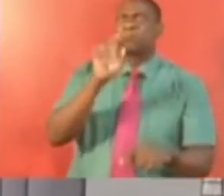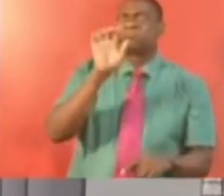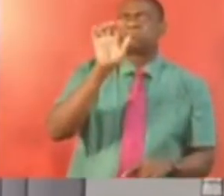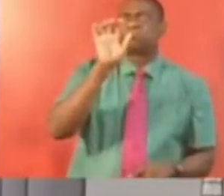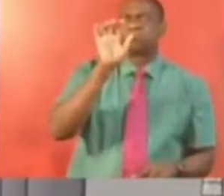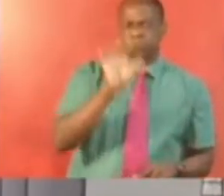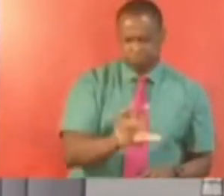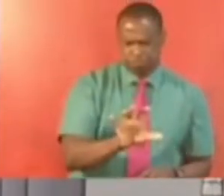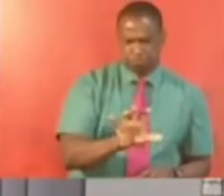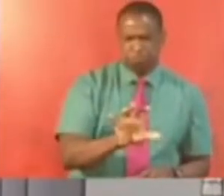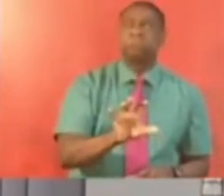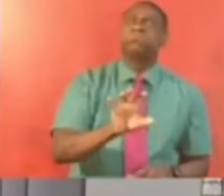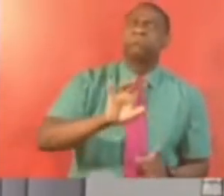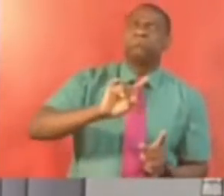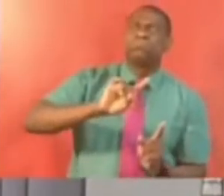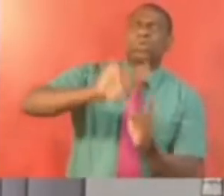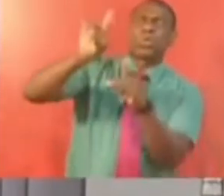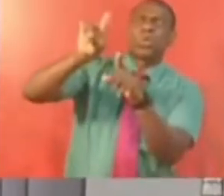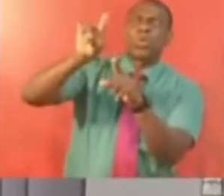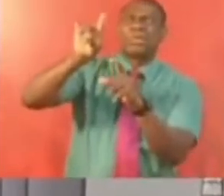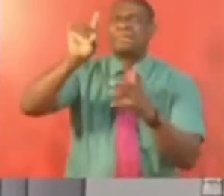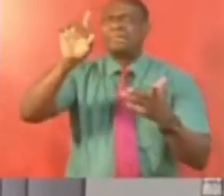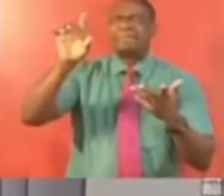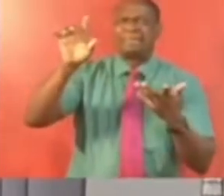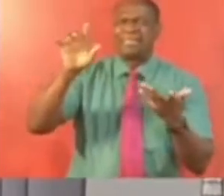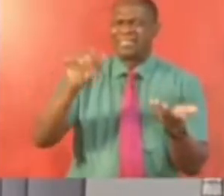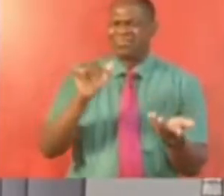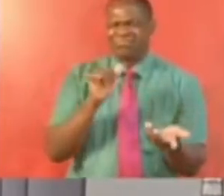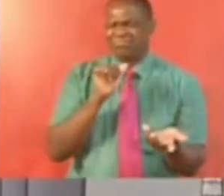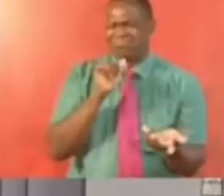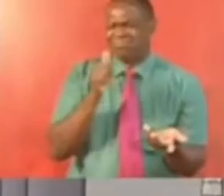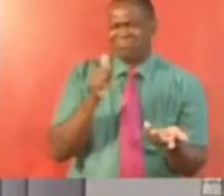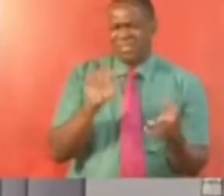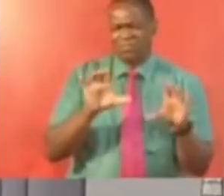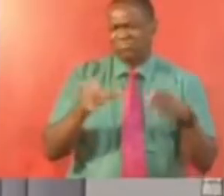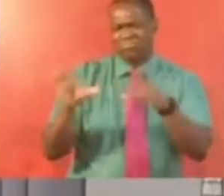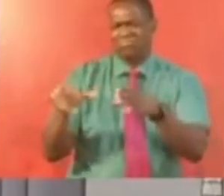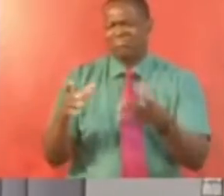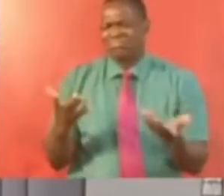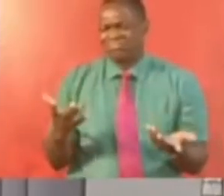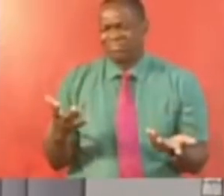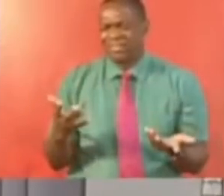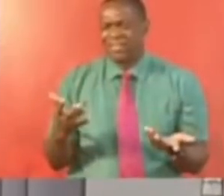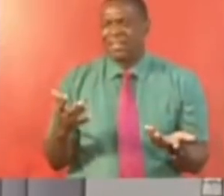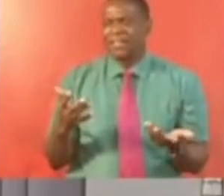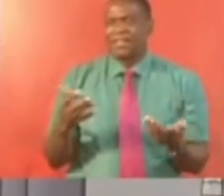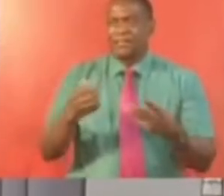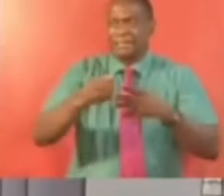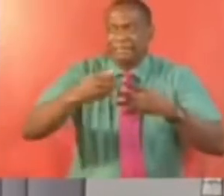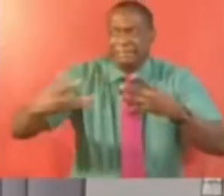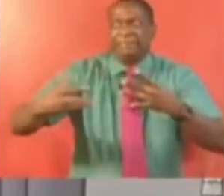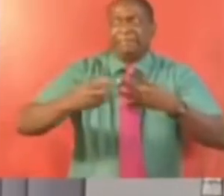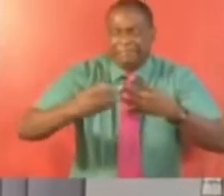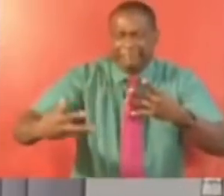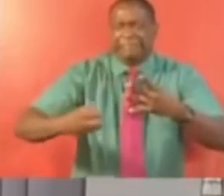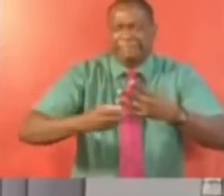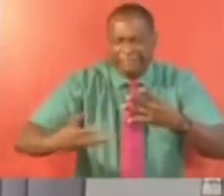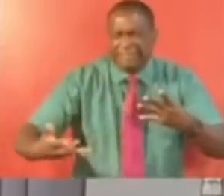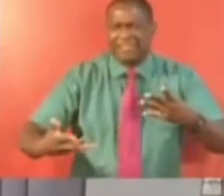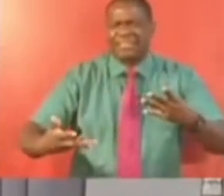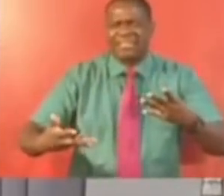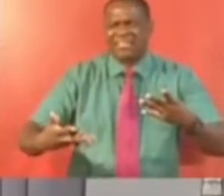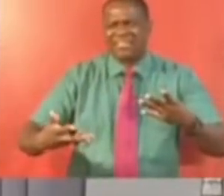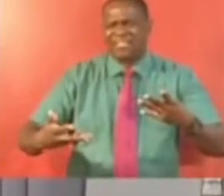a country classification. We are not going to get down into granular details of the region of the country,